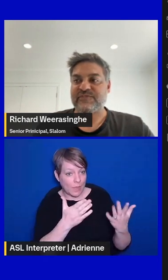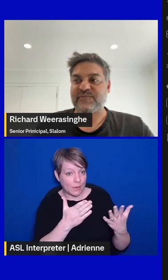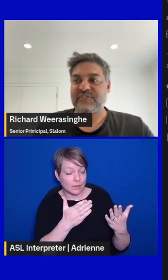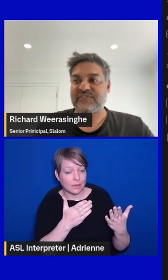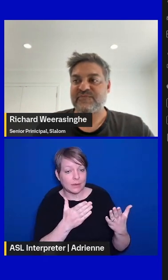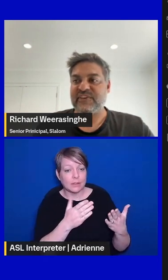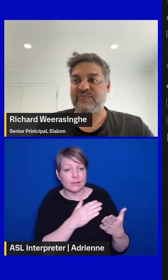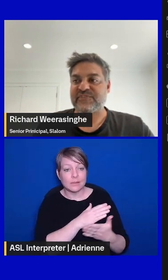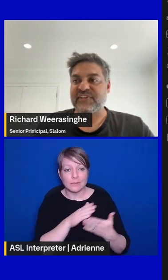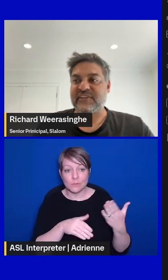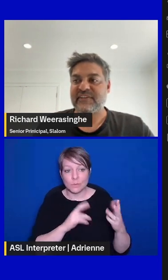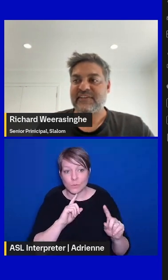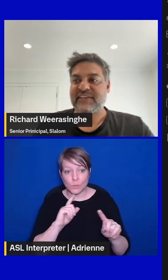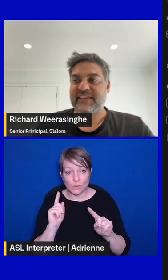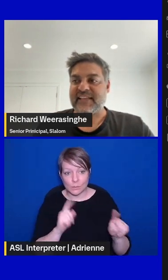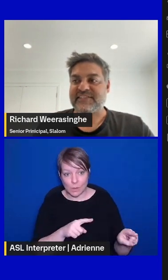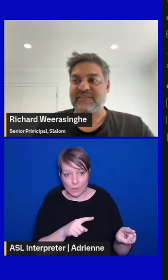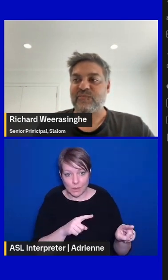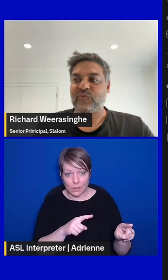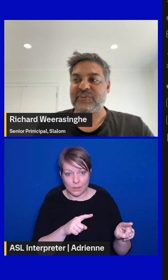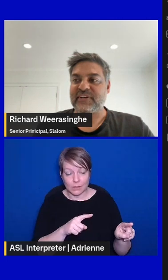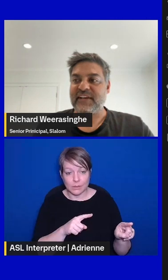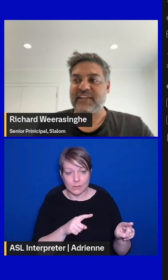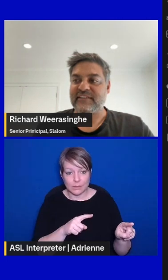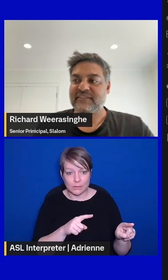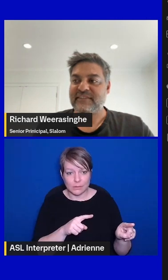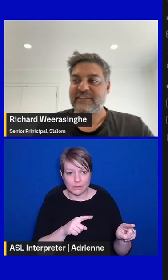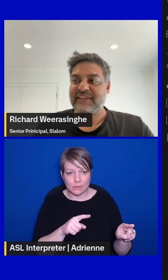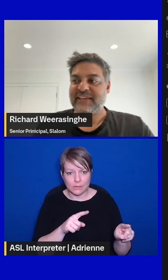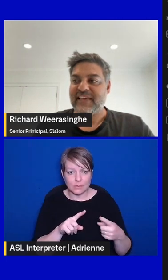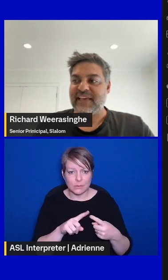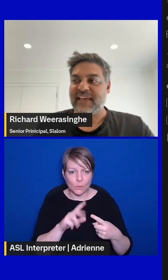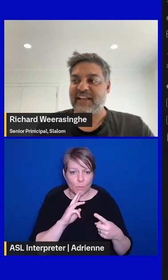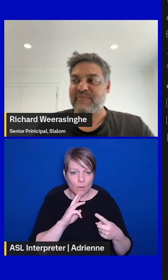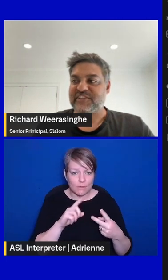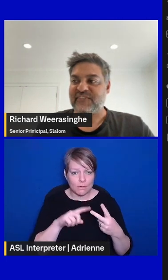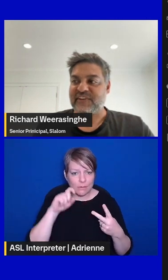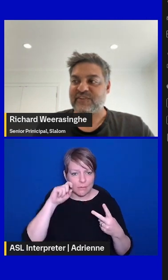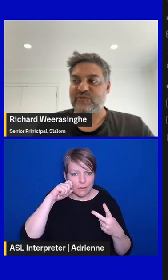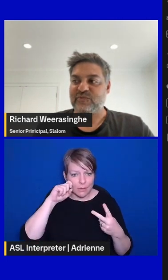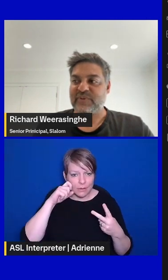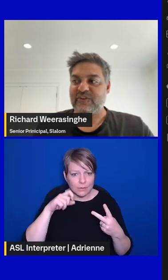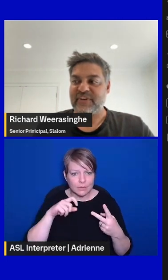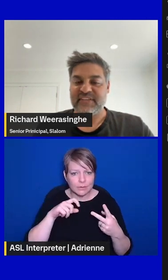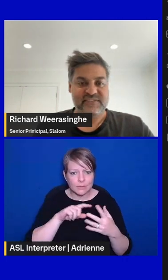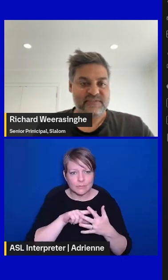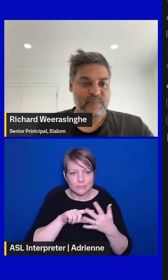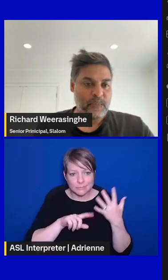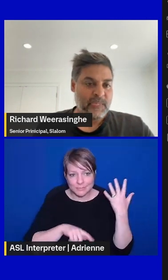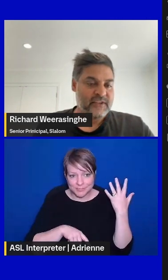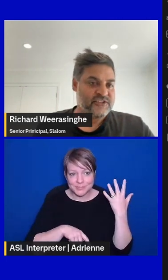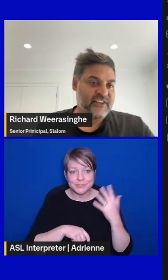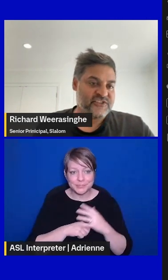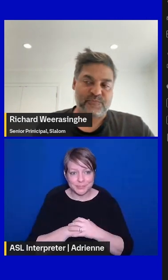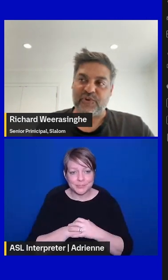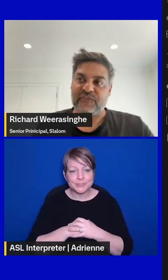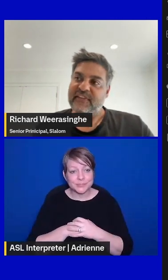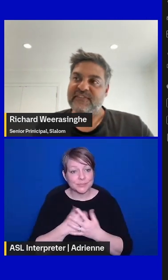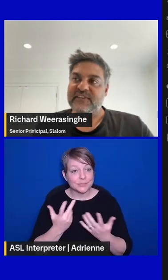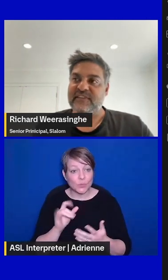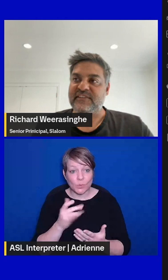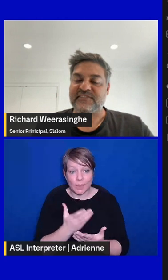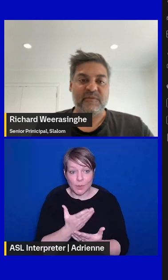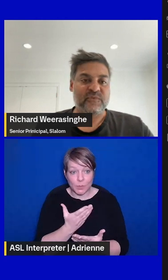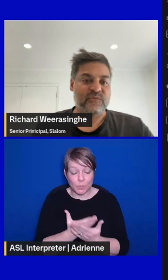the response: beef brisket, catsup, water, onion, and a bunch of other cool ingredients. So that's just proving